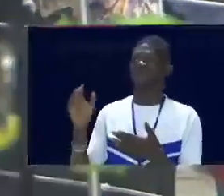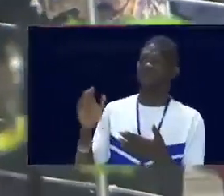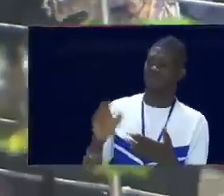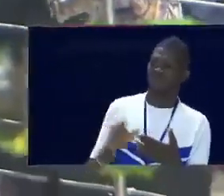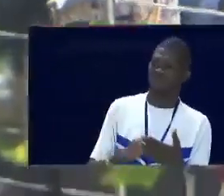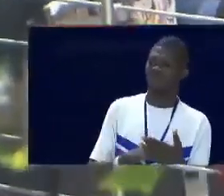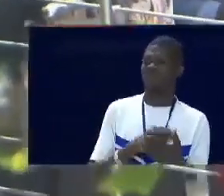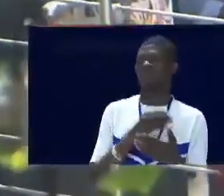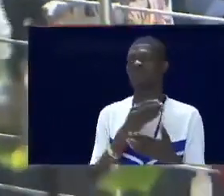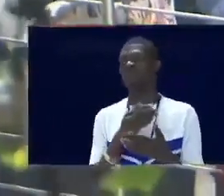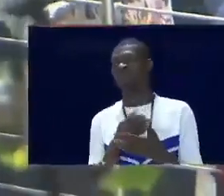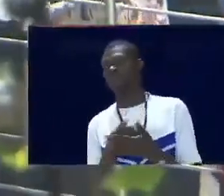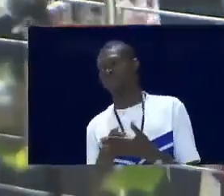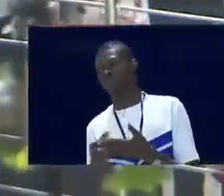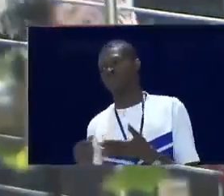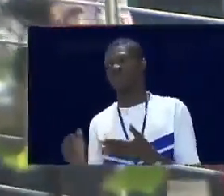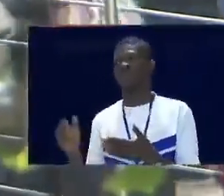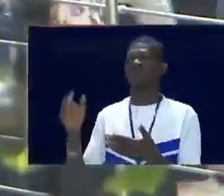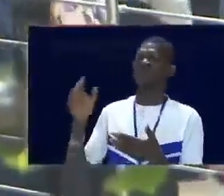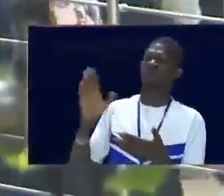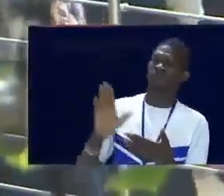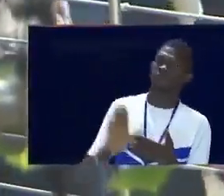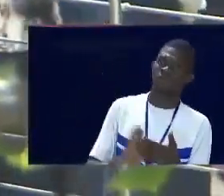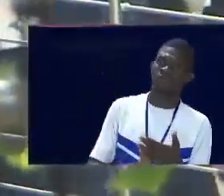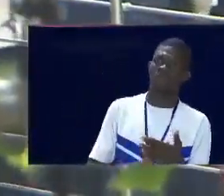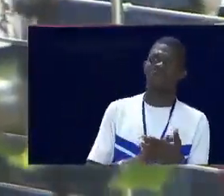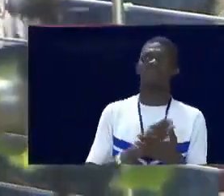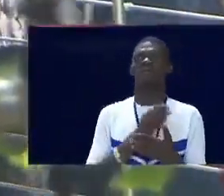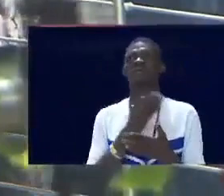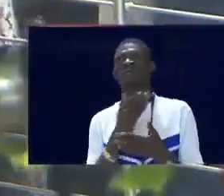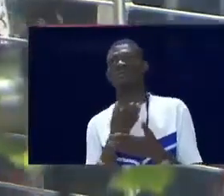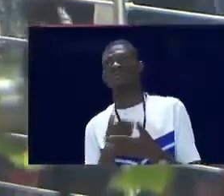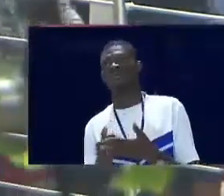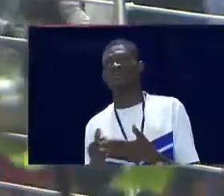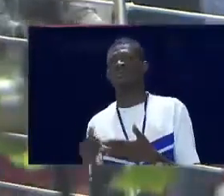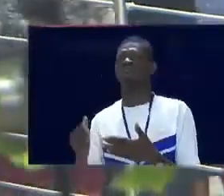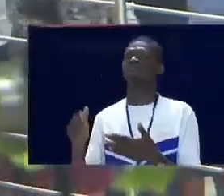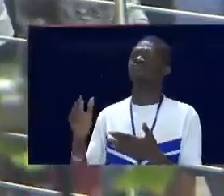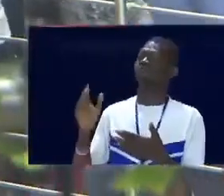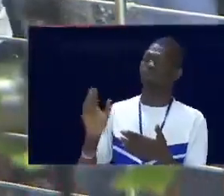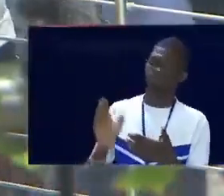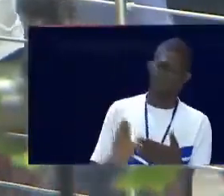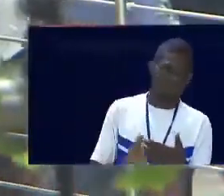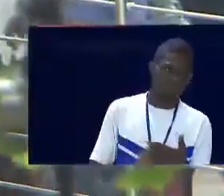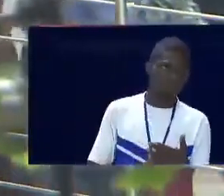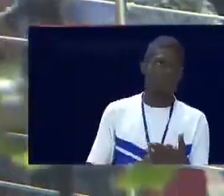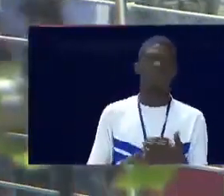Oh,